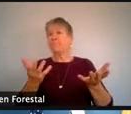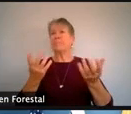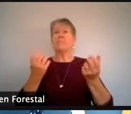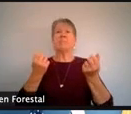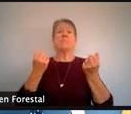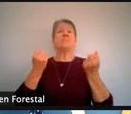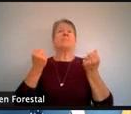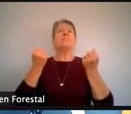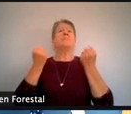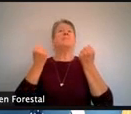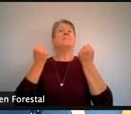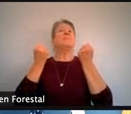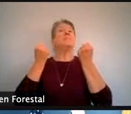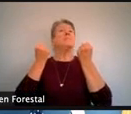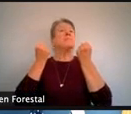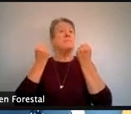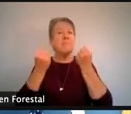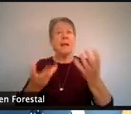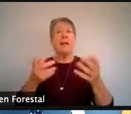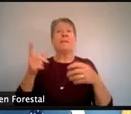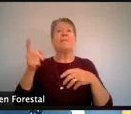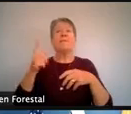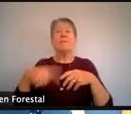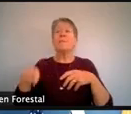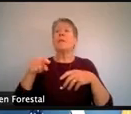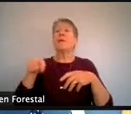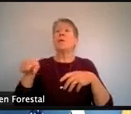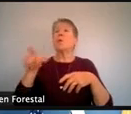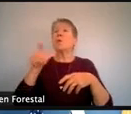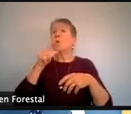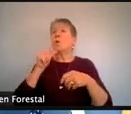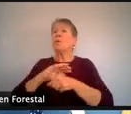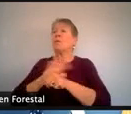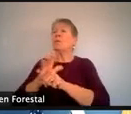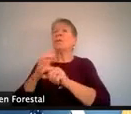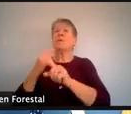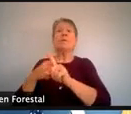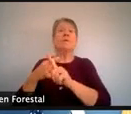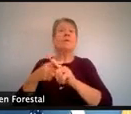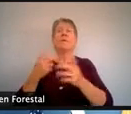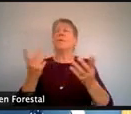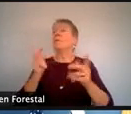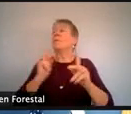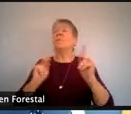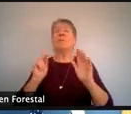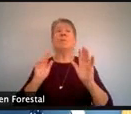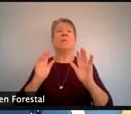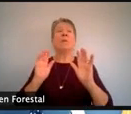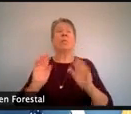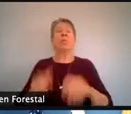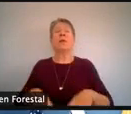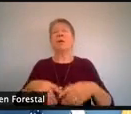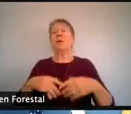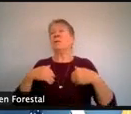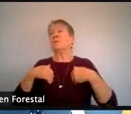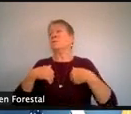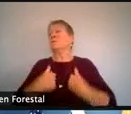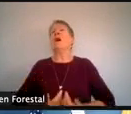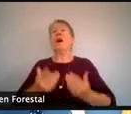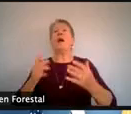of fatigued behavior in private settings, which are